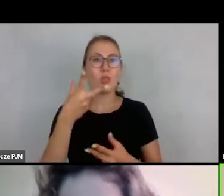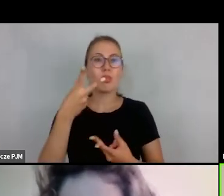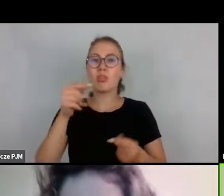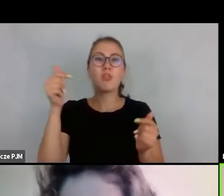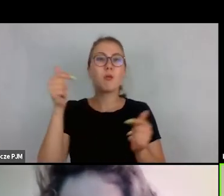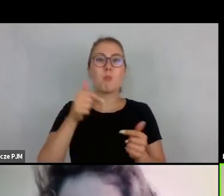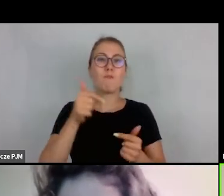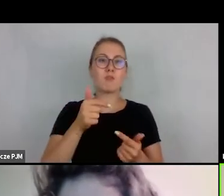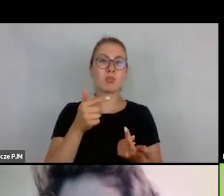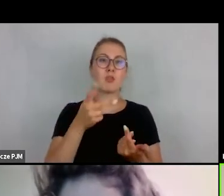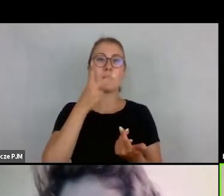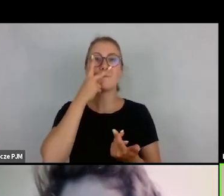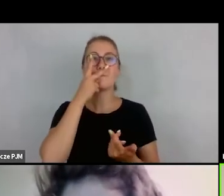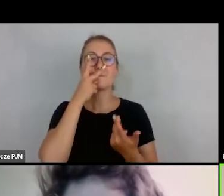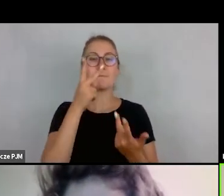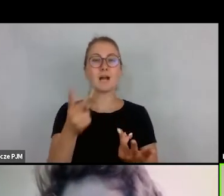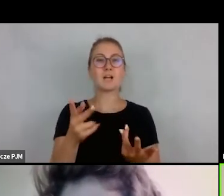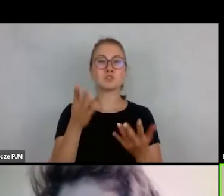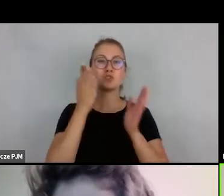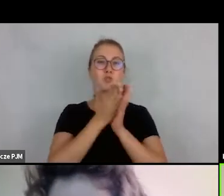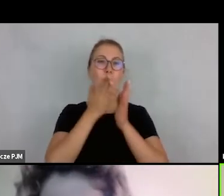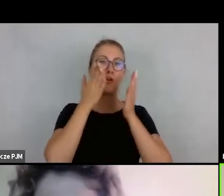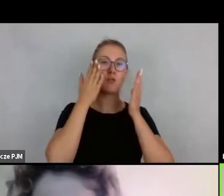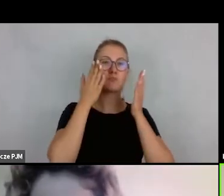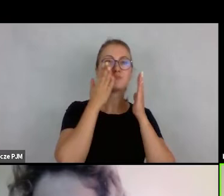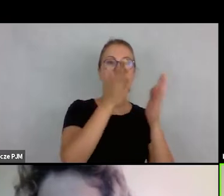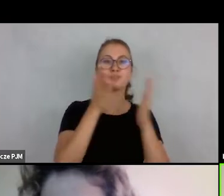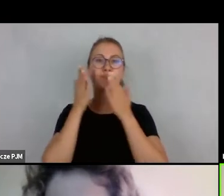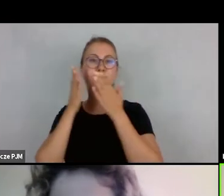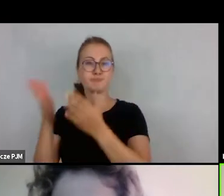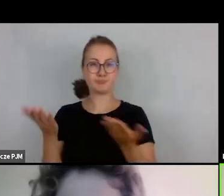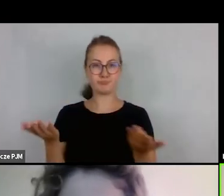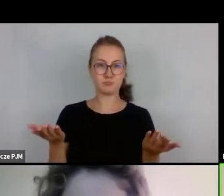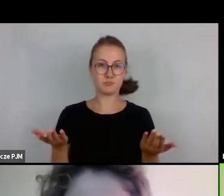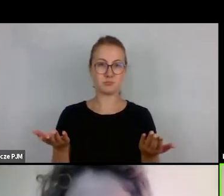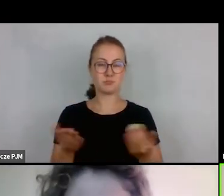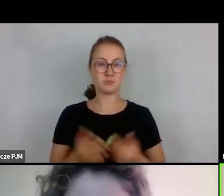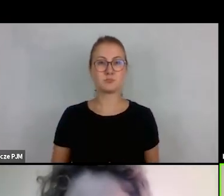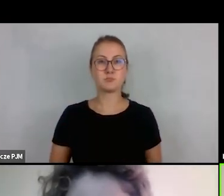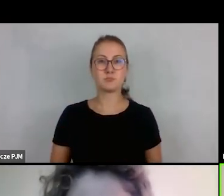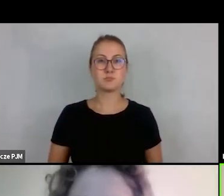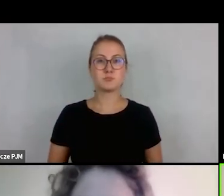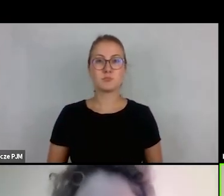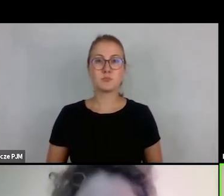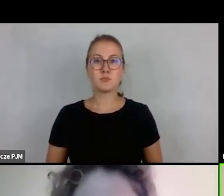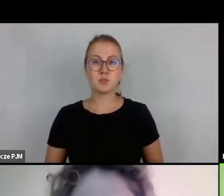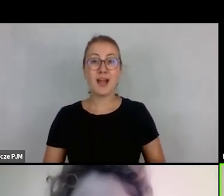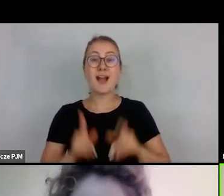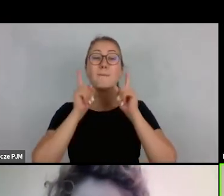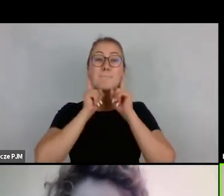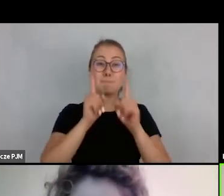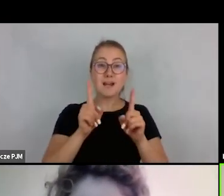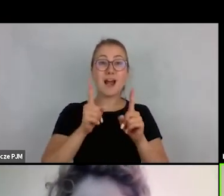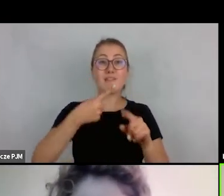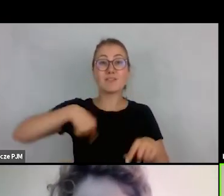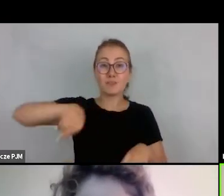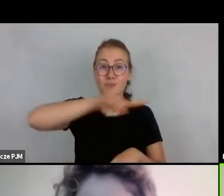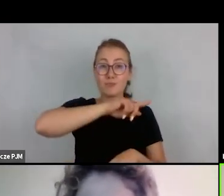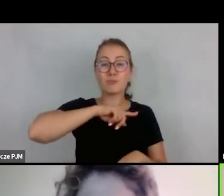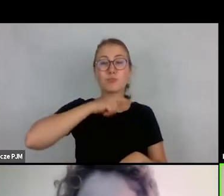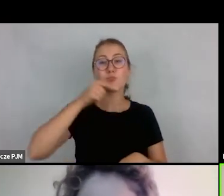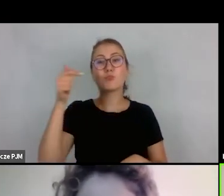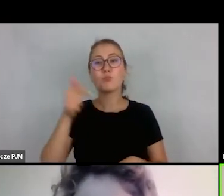each other, fortunately, and I think it's something we can all be really grateful for, is being challenged by young people, especially, not just,